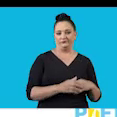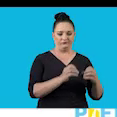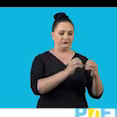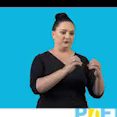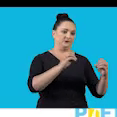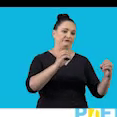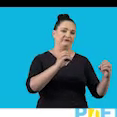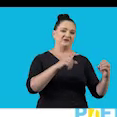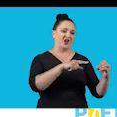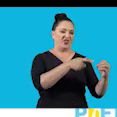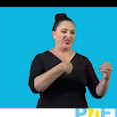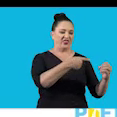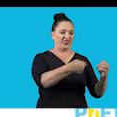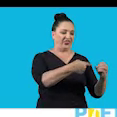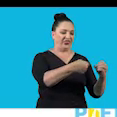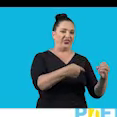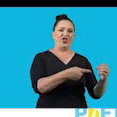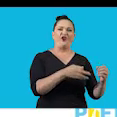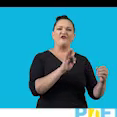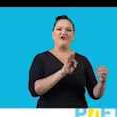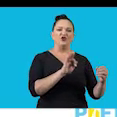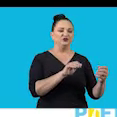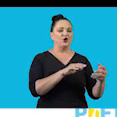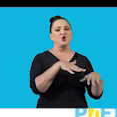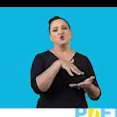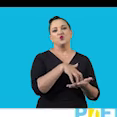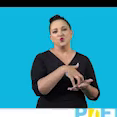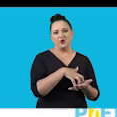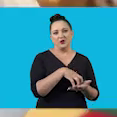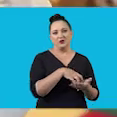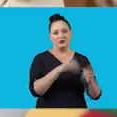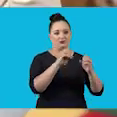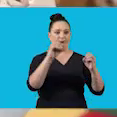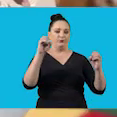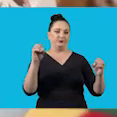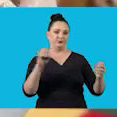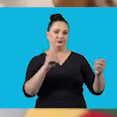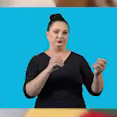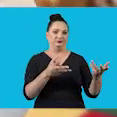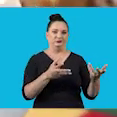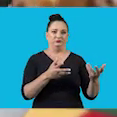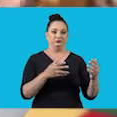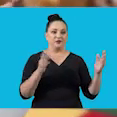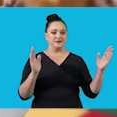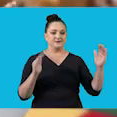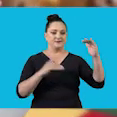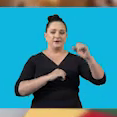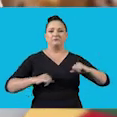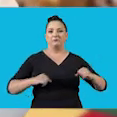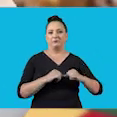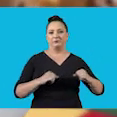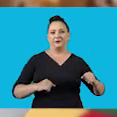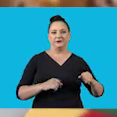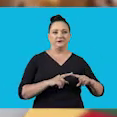forces between the particles weakens. And as the forces weakens, the particles, they start to move away from each other, filling up the space. So